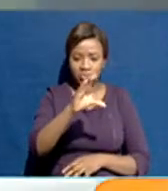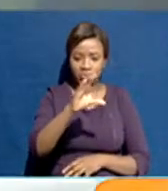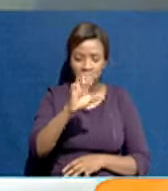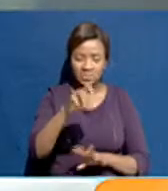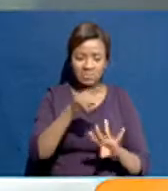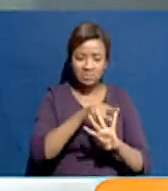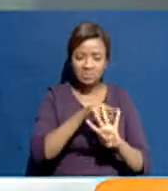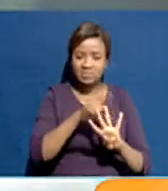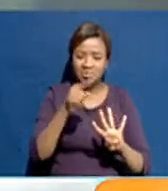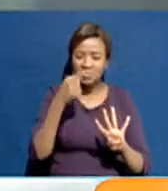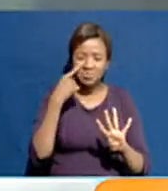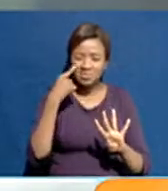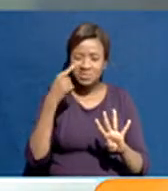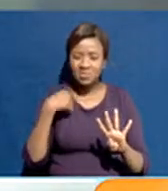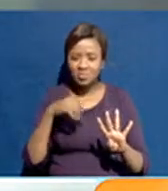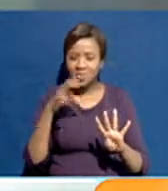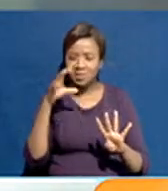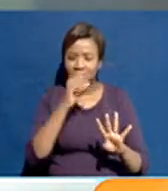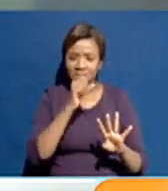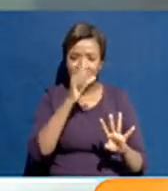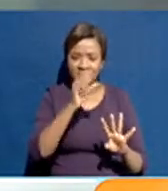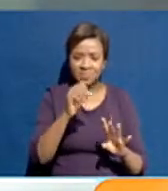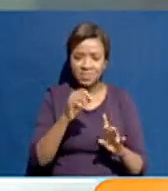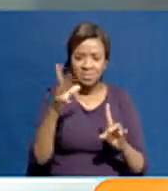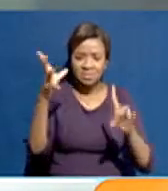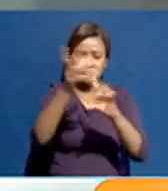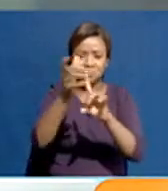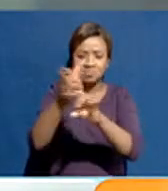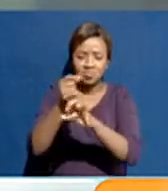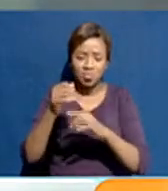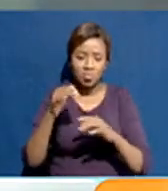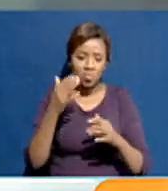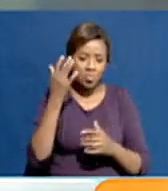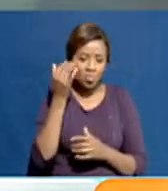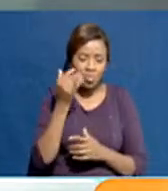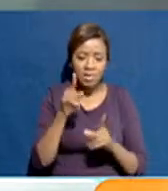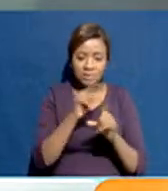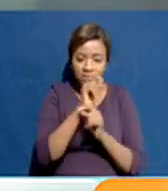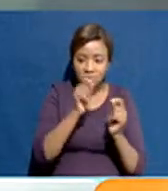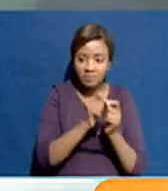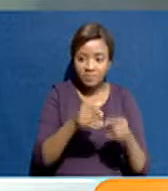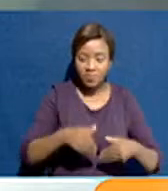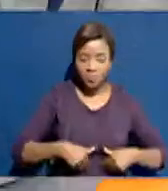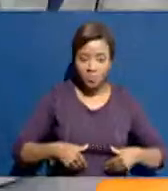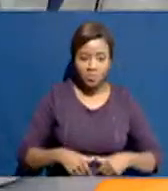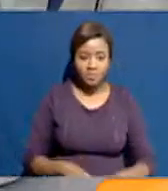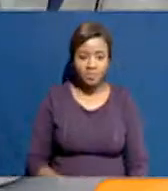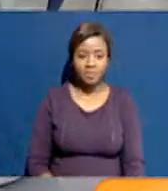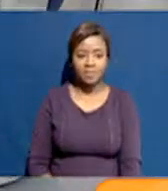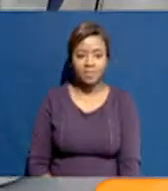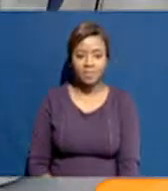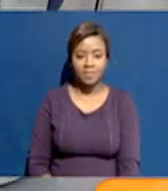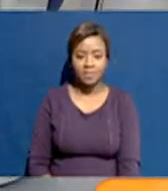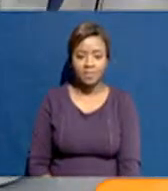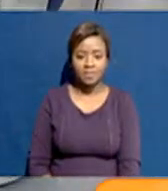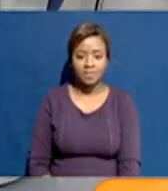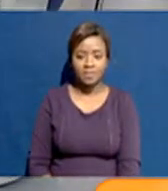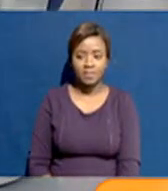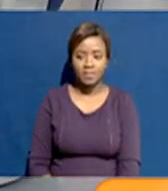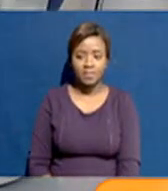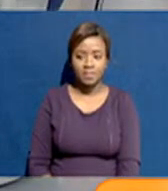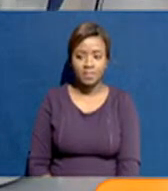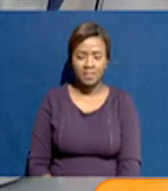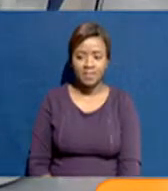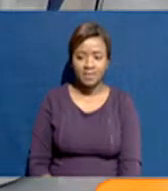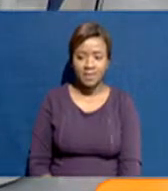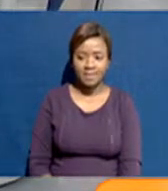missing milestones. Why isn't this message sinking, especially to the younger generation? Interesting question. Well, the message is actually sinking.